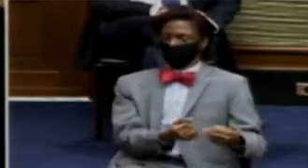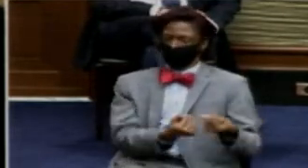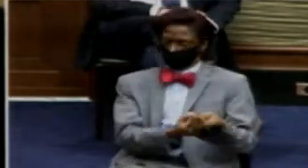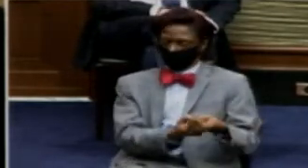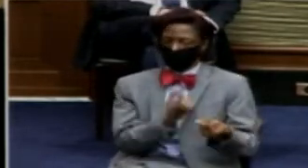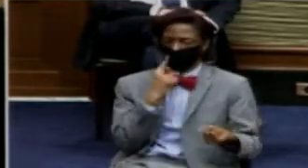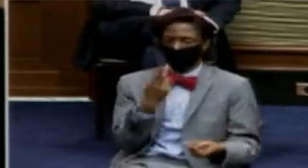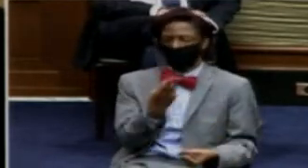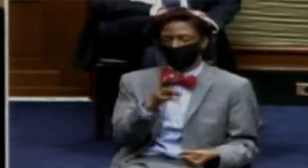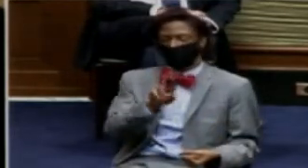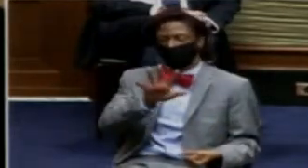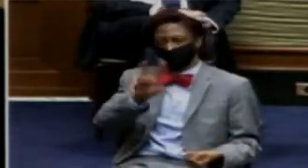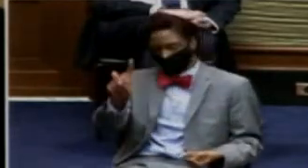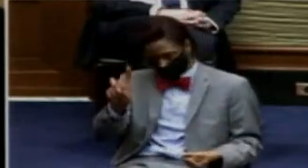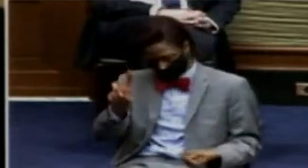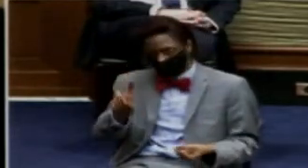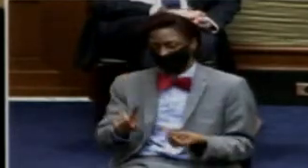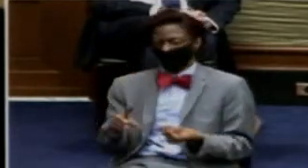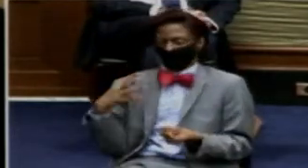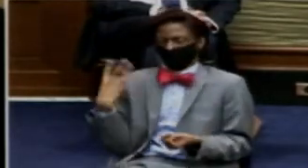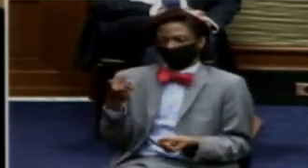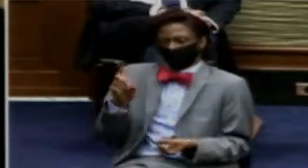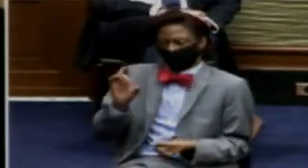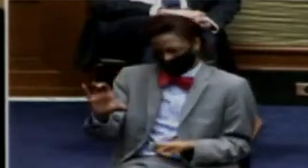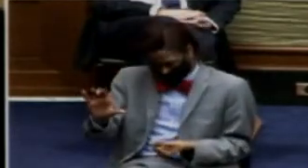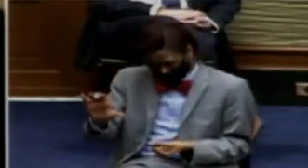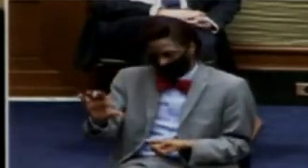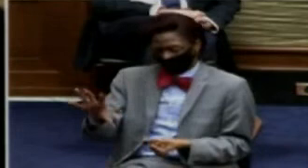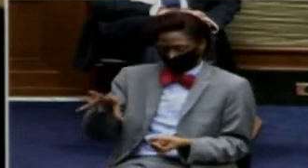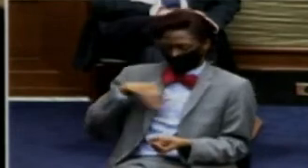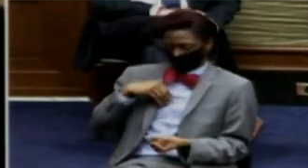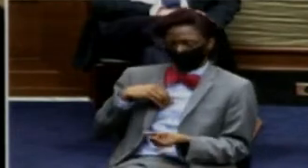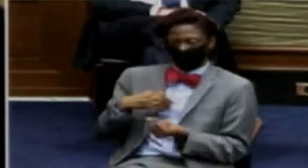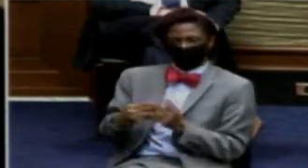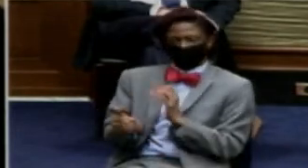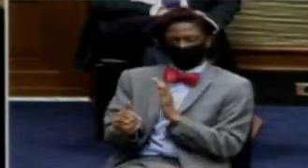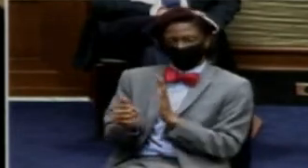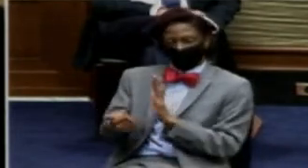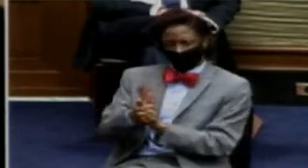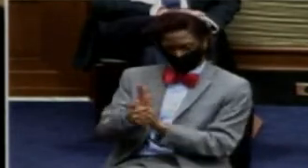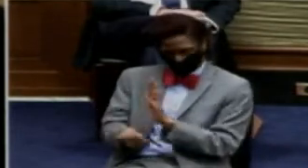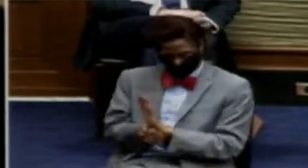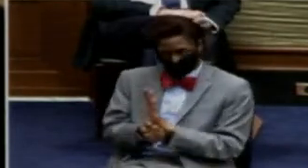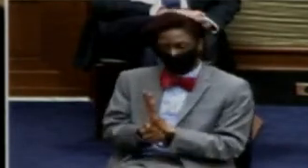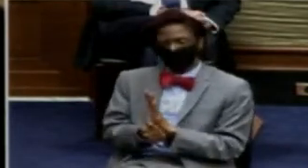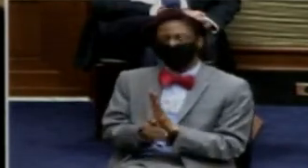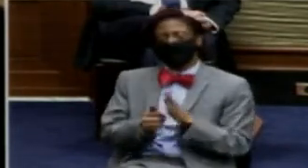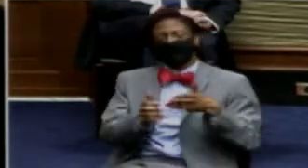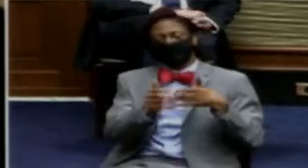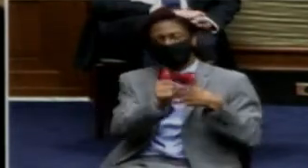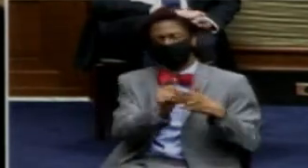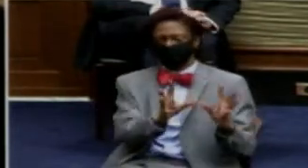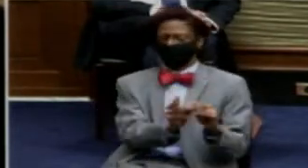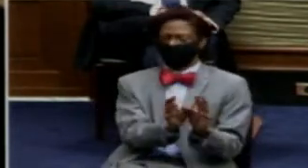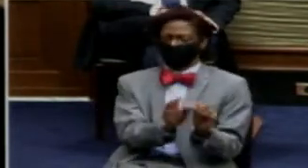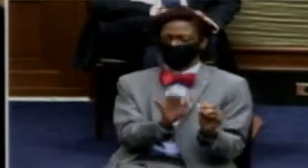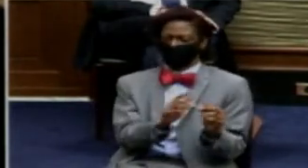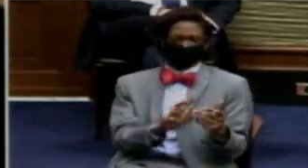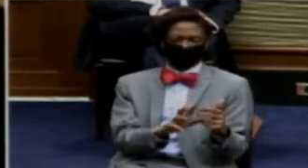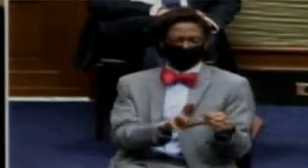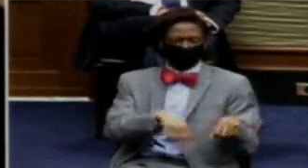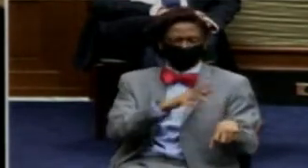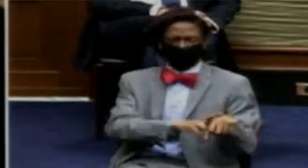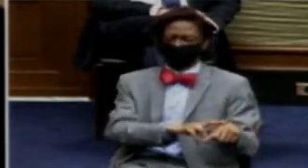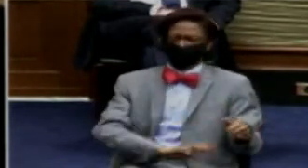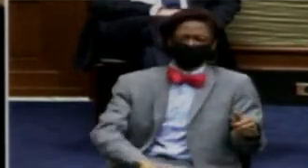H.R. 51, the Washington, D.C. Admission Act. The Leadership Conference is the nation's premier civil and human